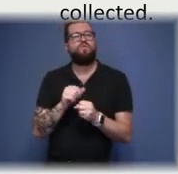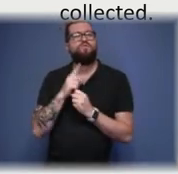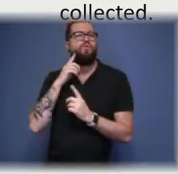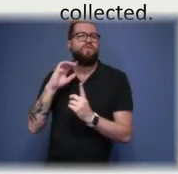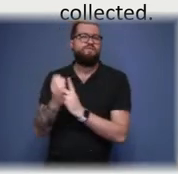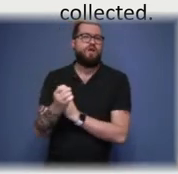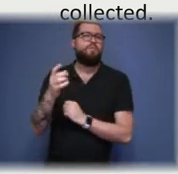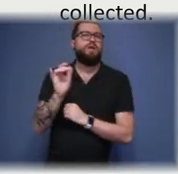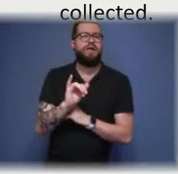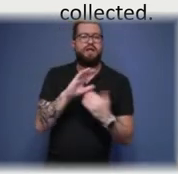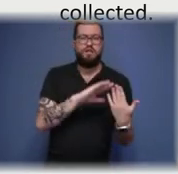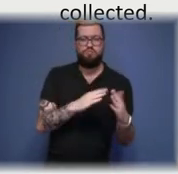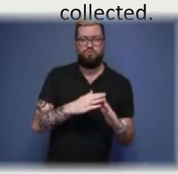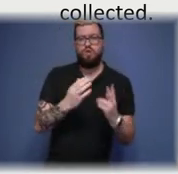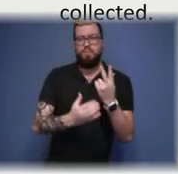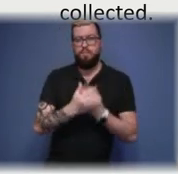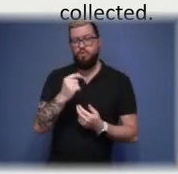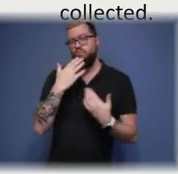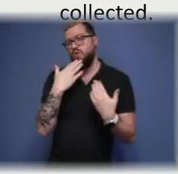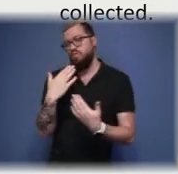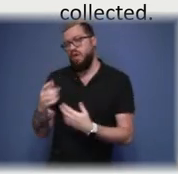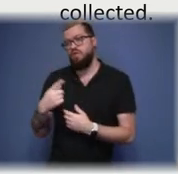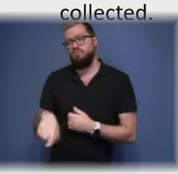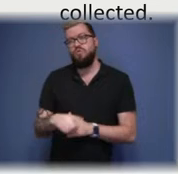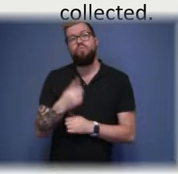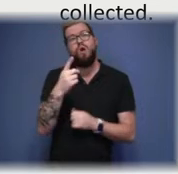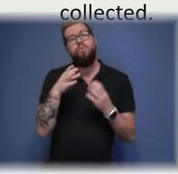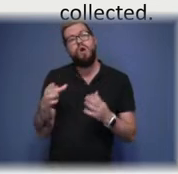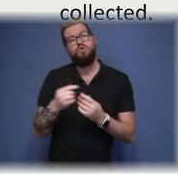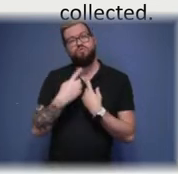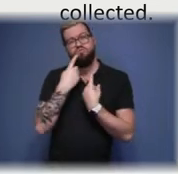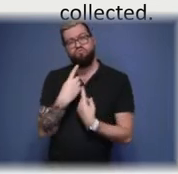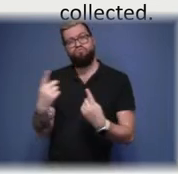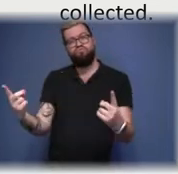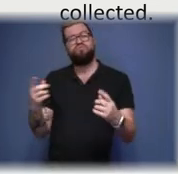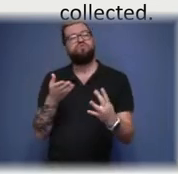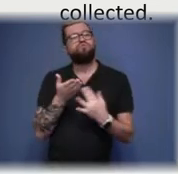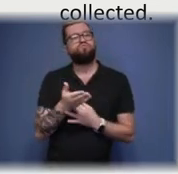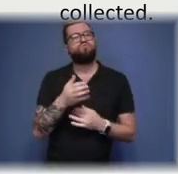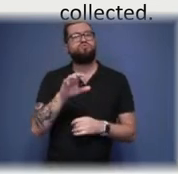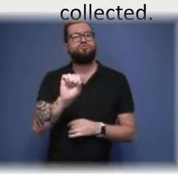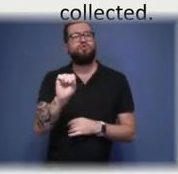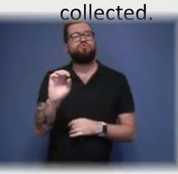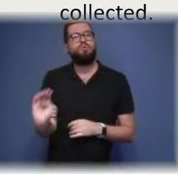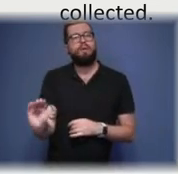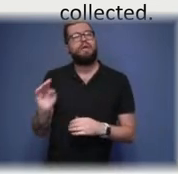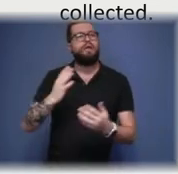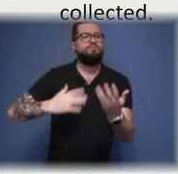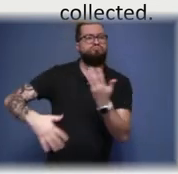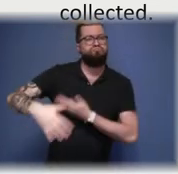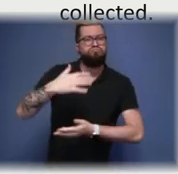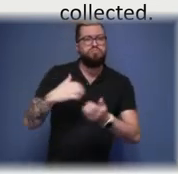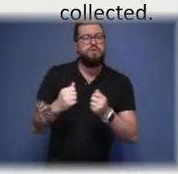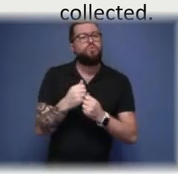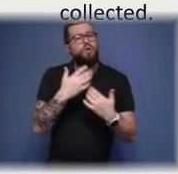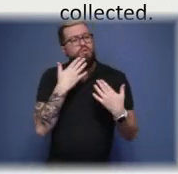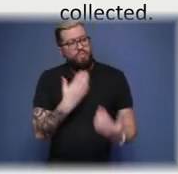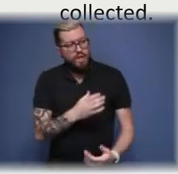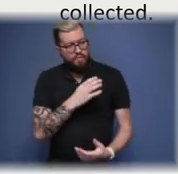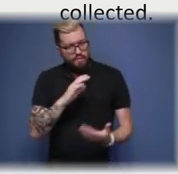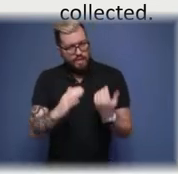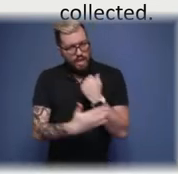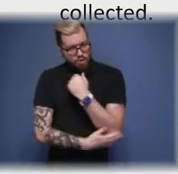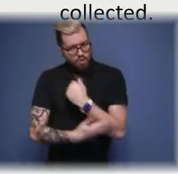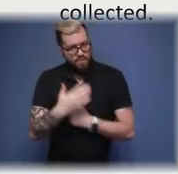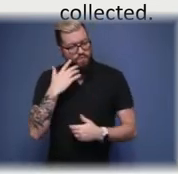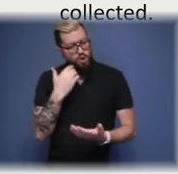everyone. One of the ways that we announce this event is through social media, and we thank the county very much for helping us in that